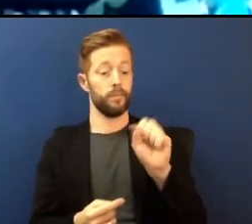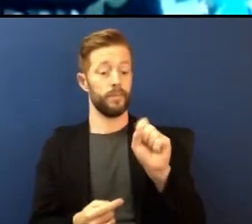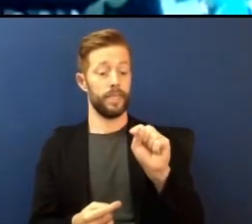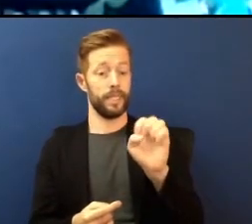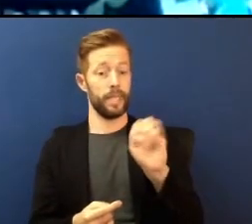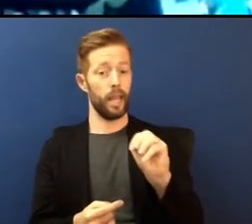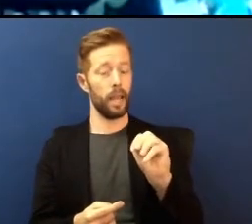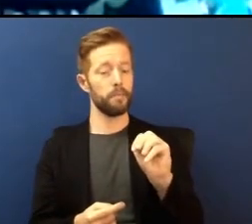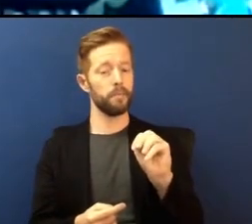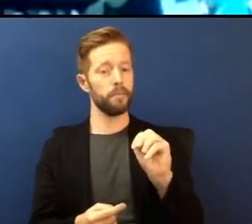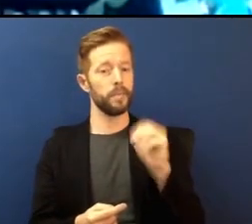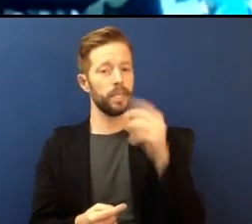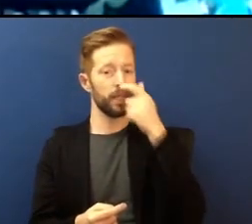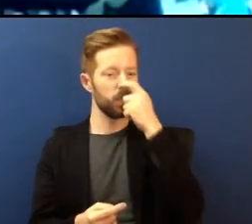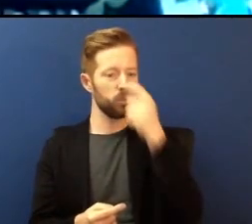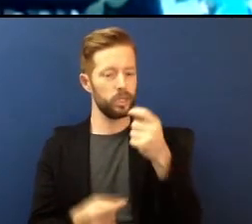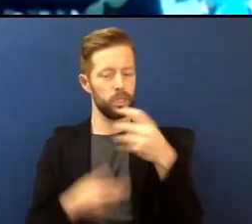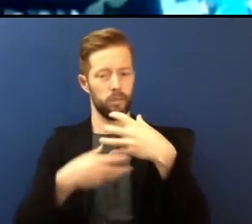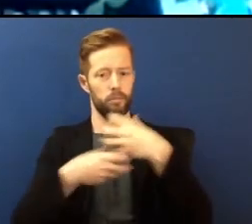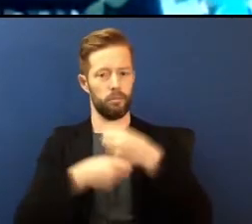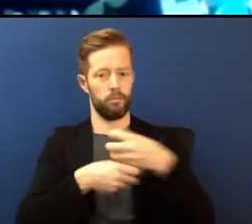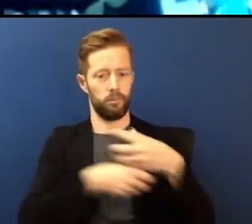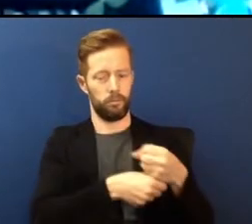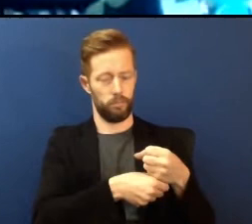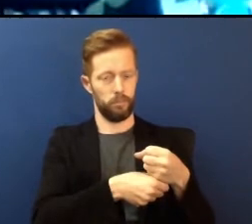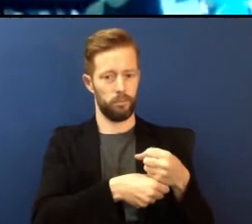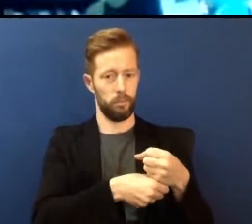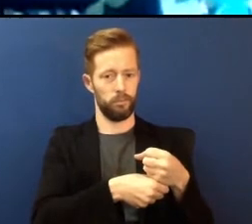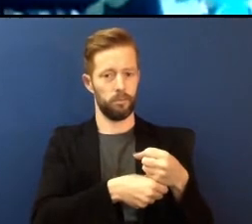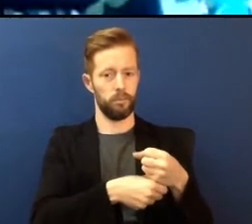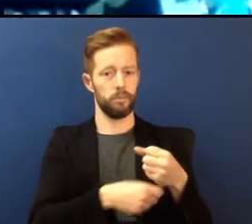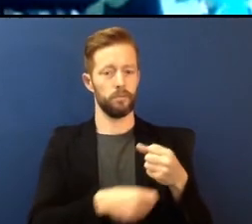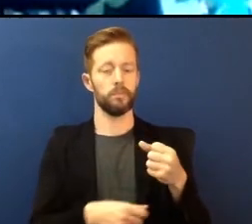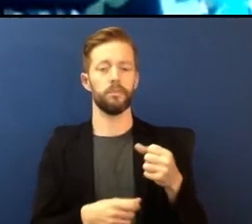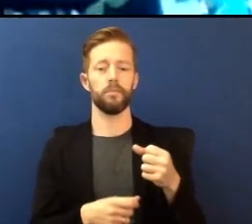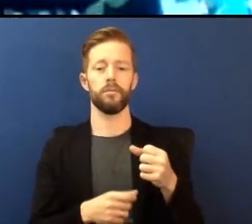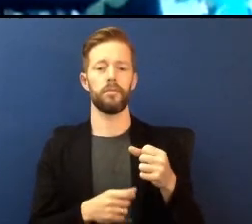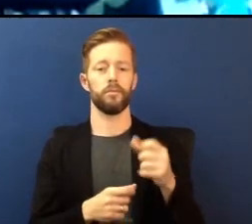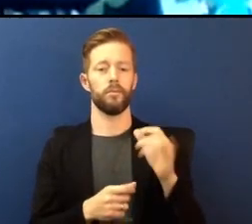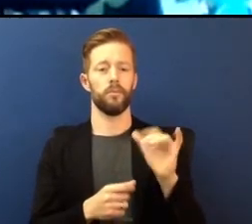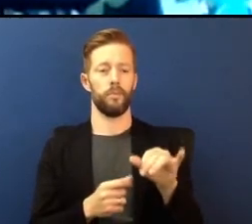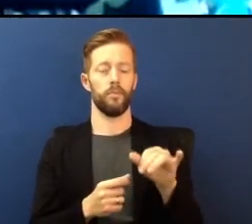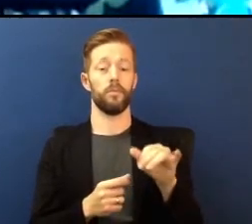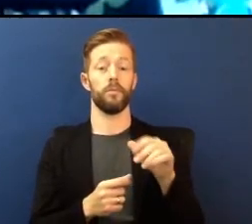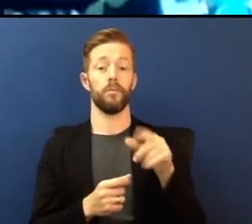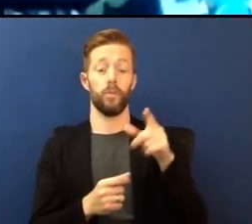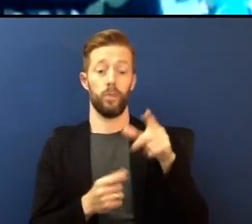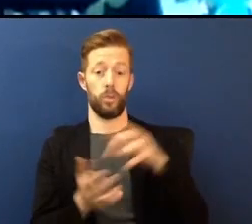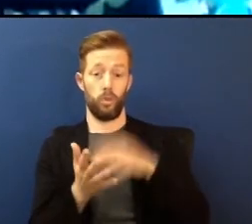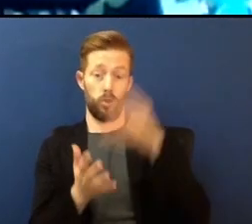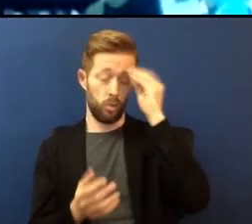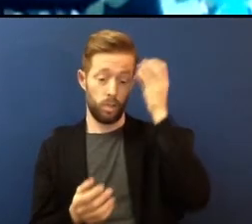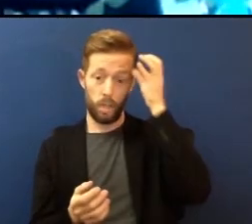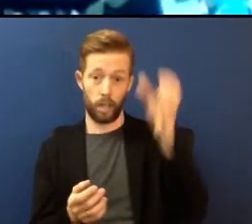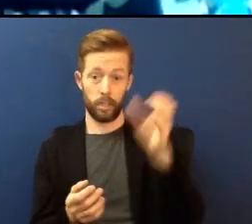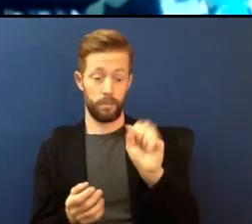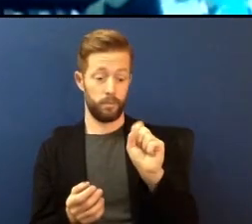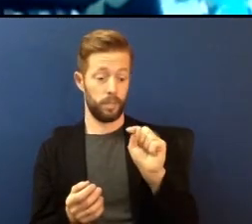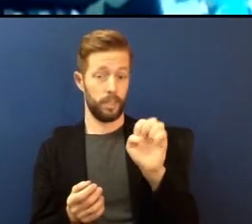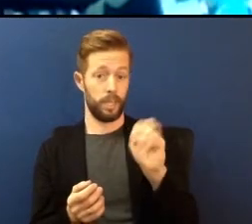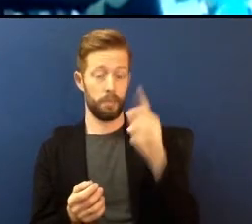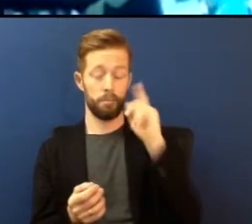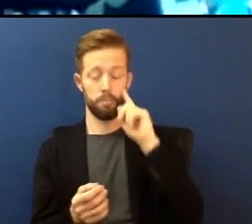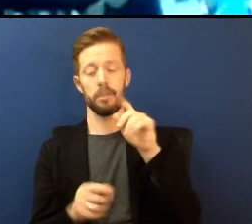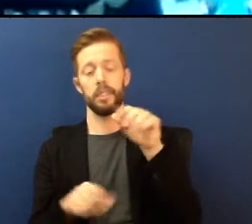that STEM is an interesting acronym, because at one point it sort of puts this together. So people, if you learn